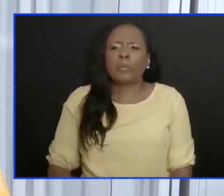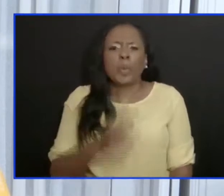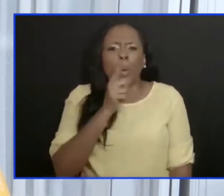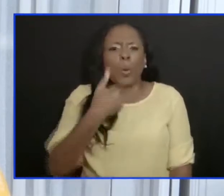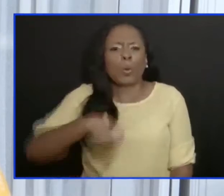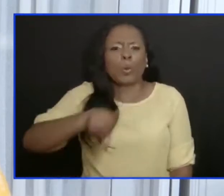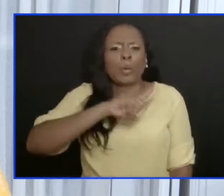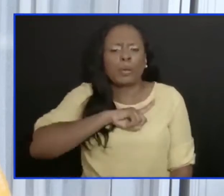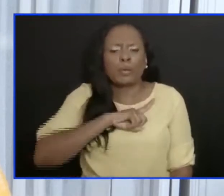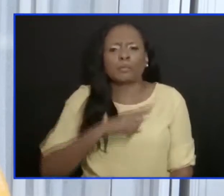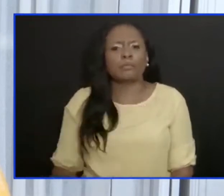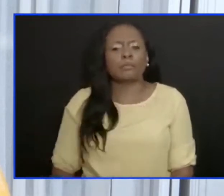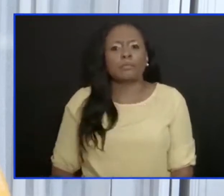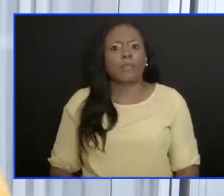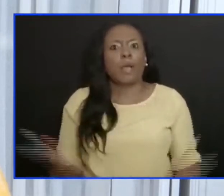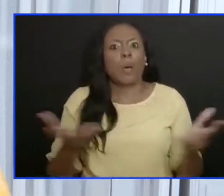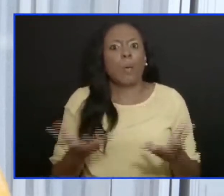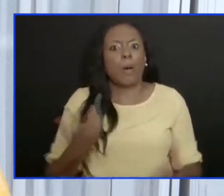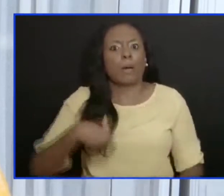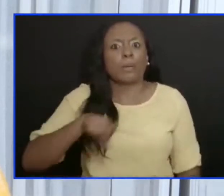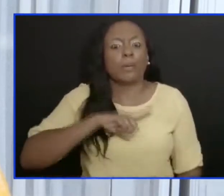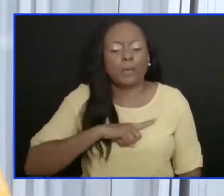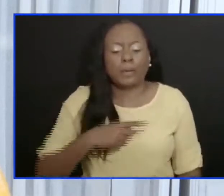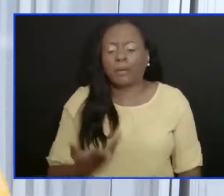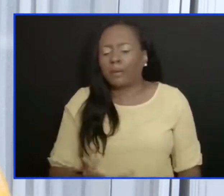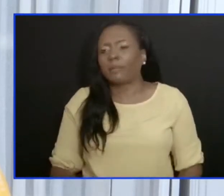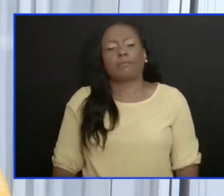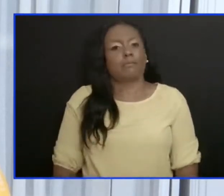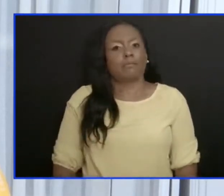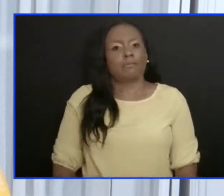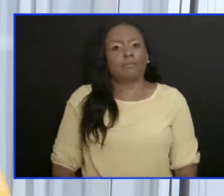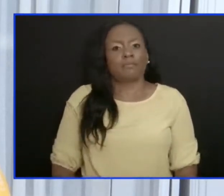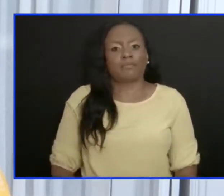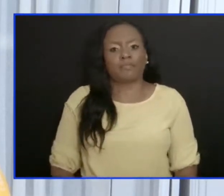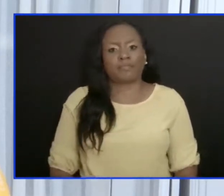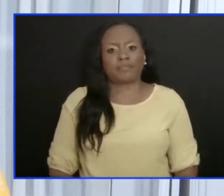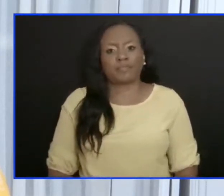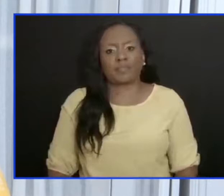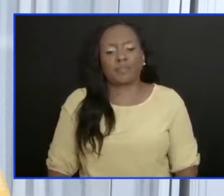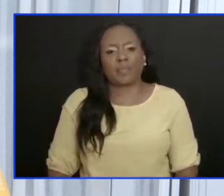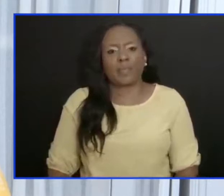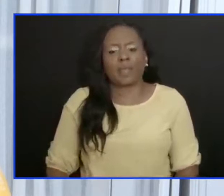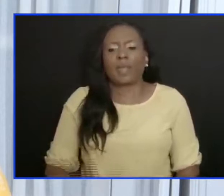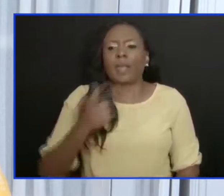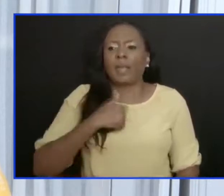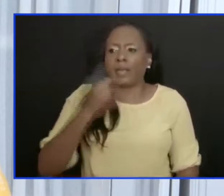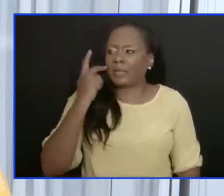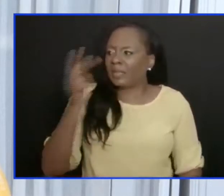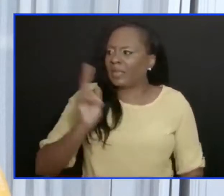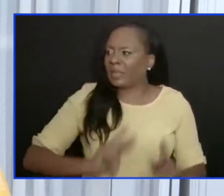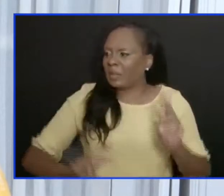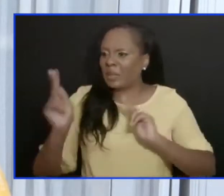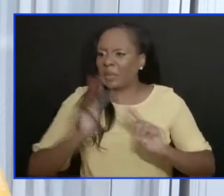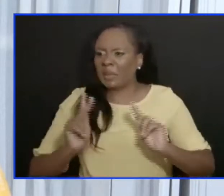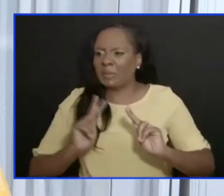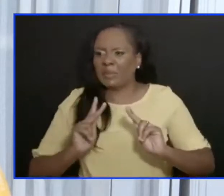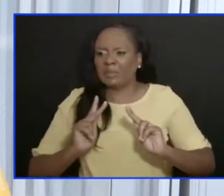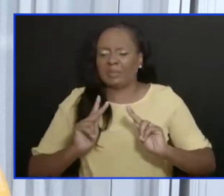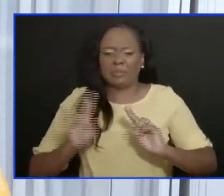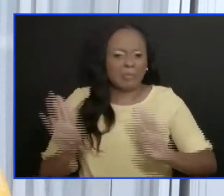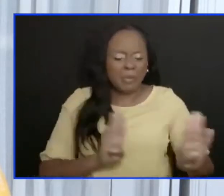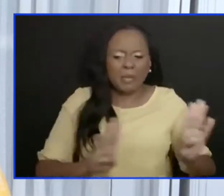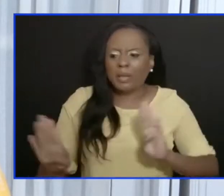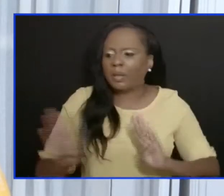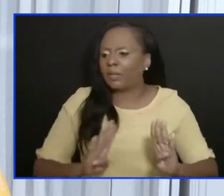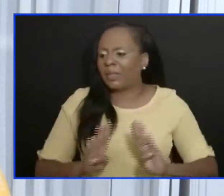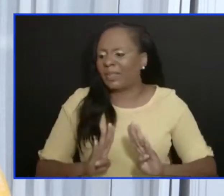we? I've also heard utterances and witnessed actions that have left me stating emphatically that this is not